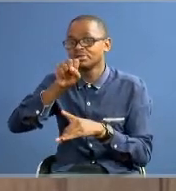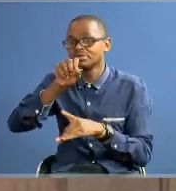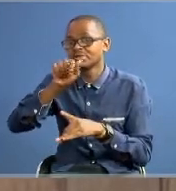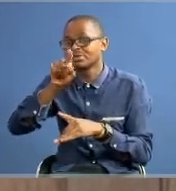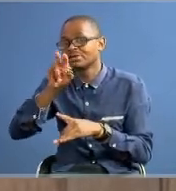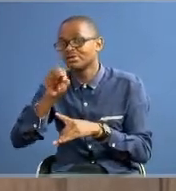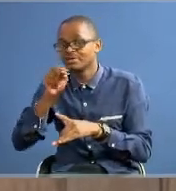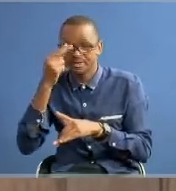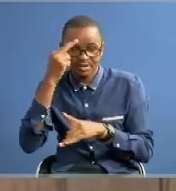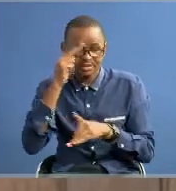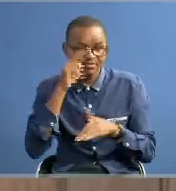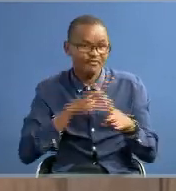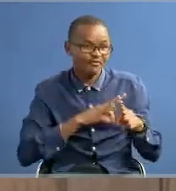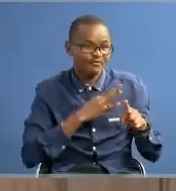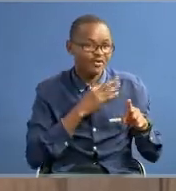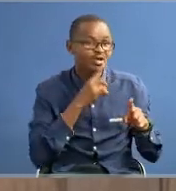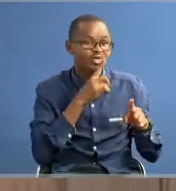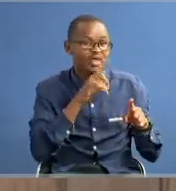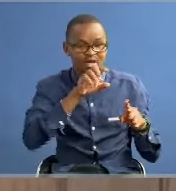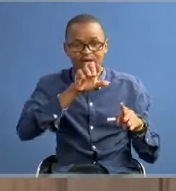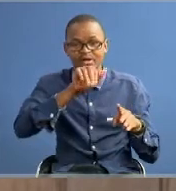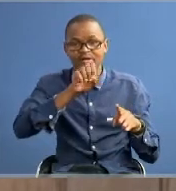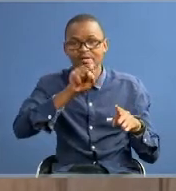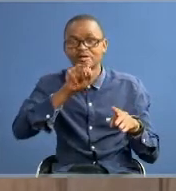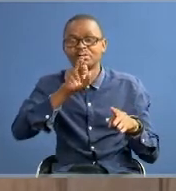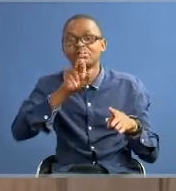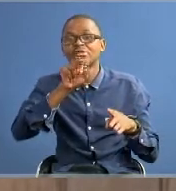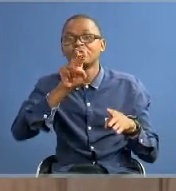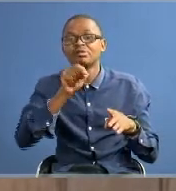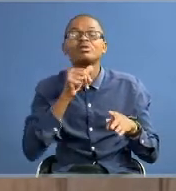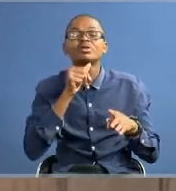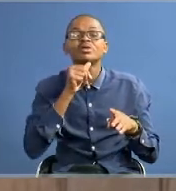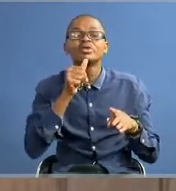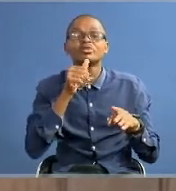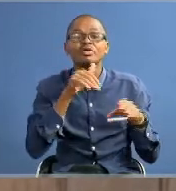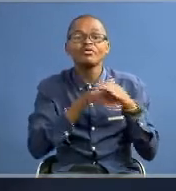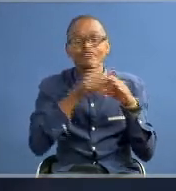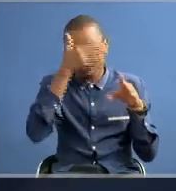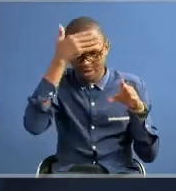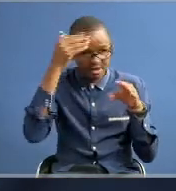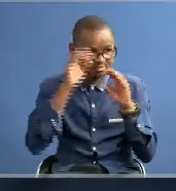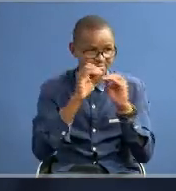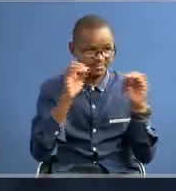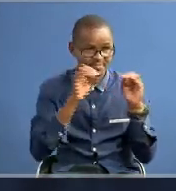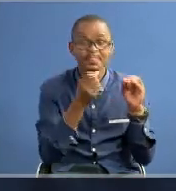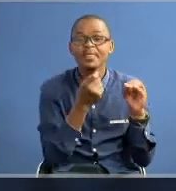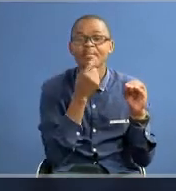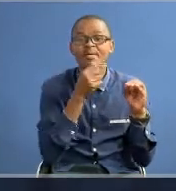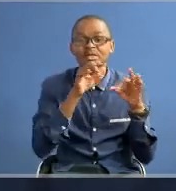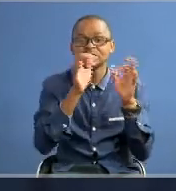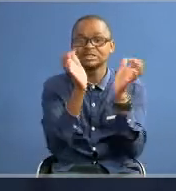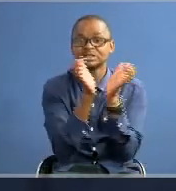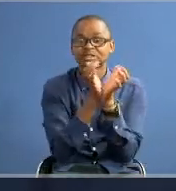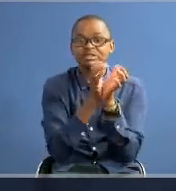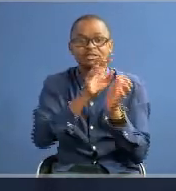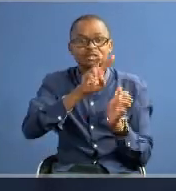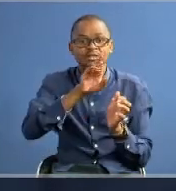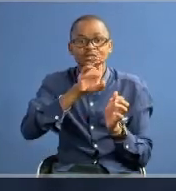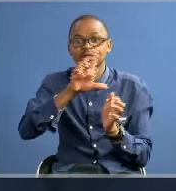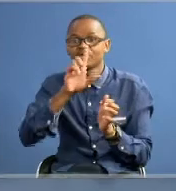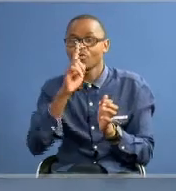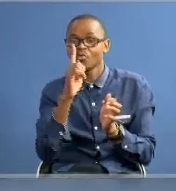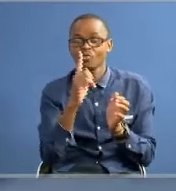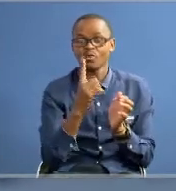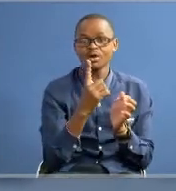and they would feel like they're astronauts inside those planets, and it was very unforgettable. In the medical field, virtual reality gives